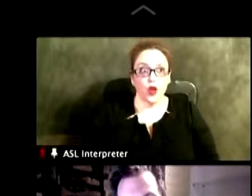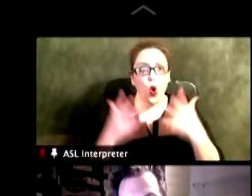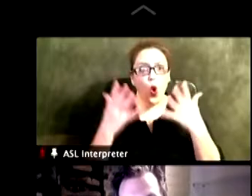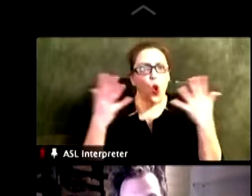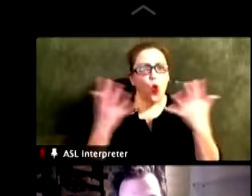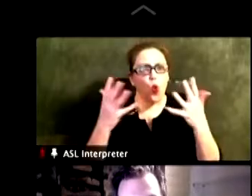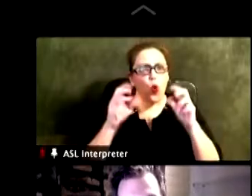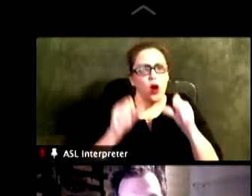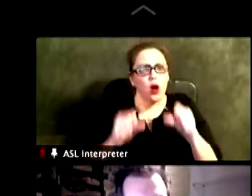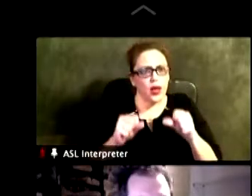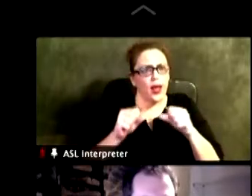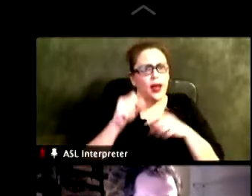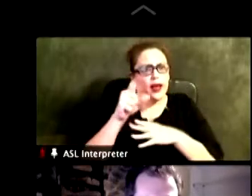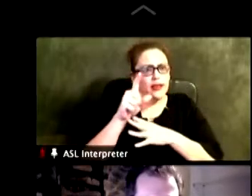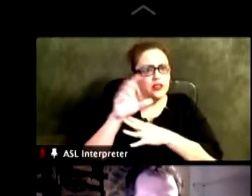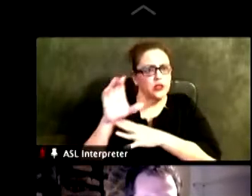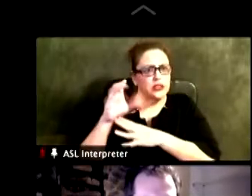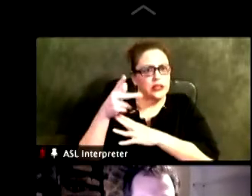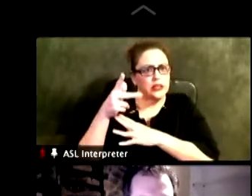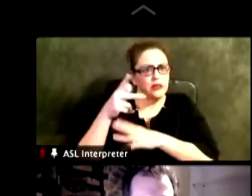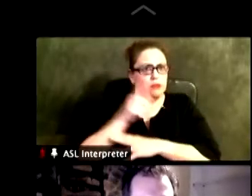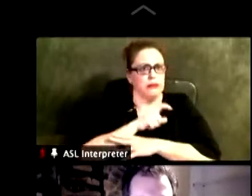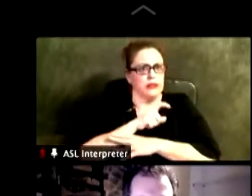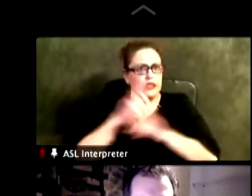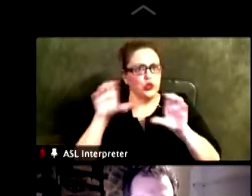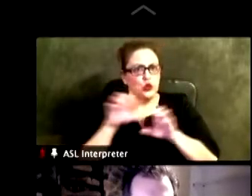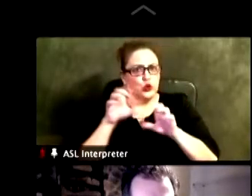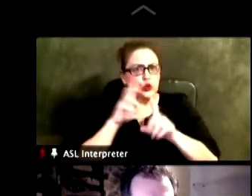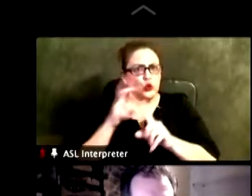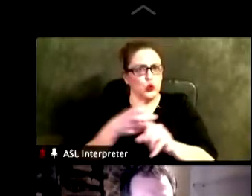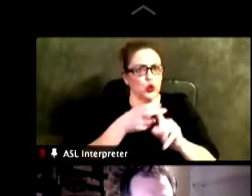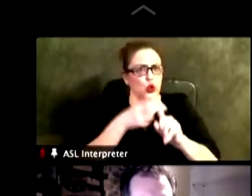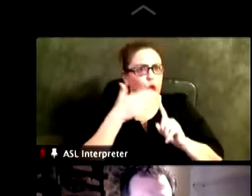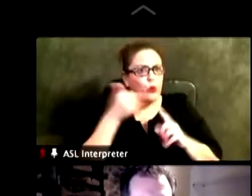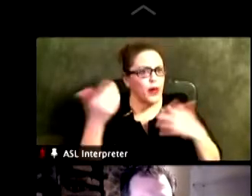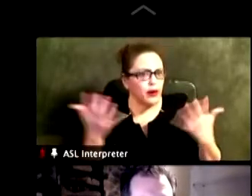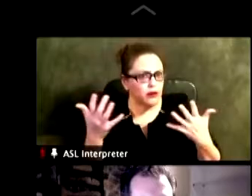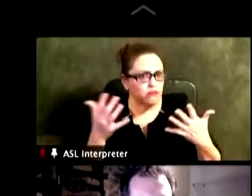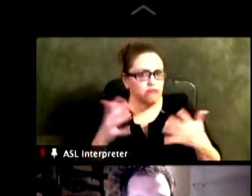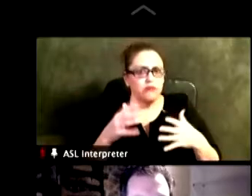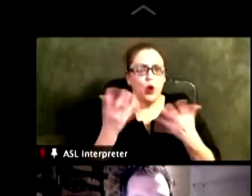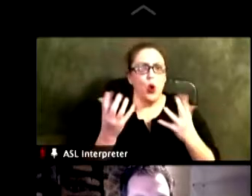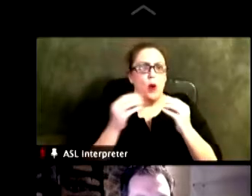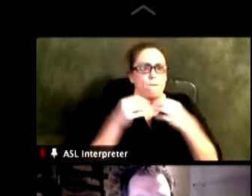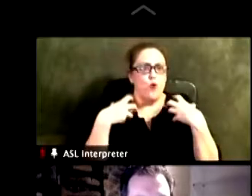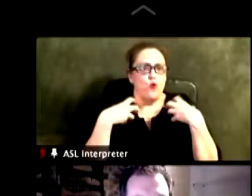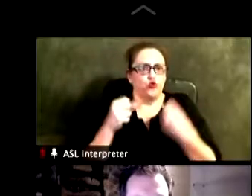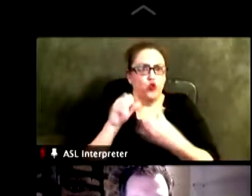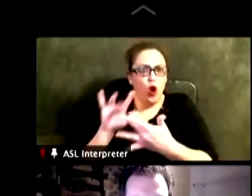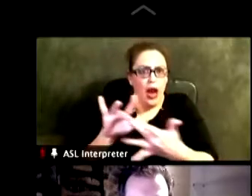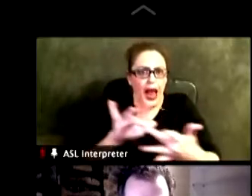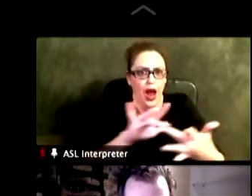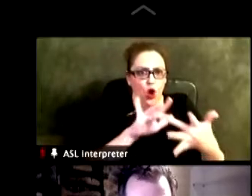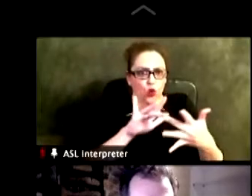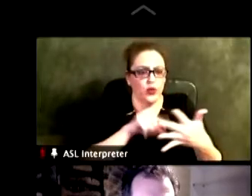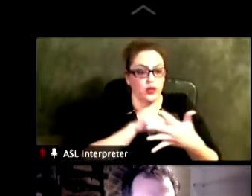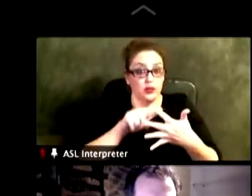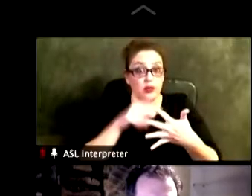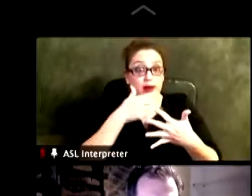officers from all backgrounds? If it's stronger outreach, press 1. If it's better pay and benefits, please press